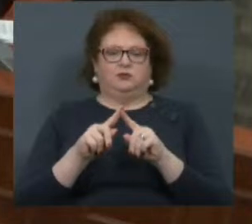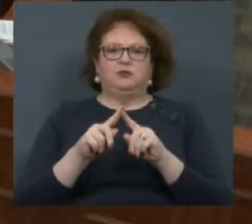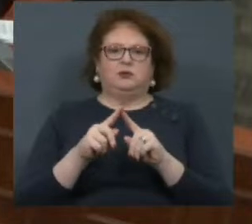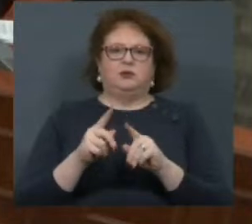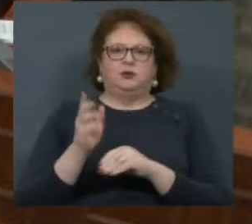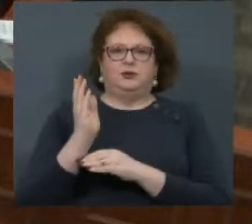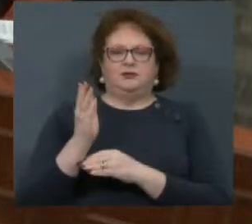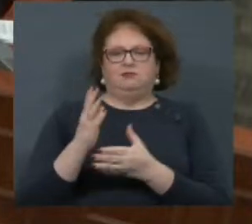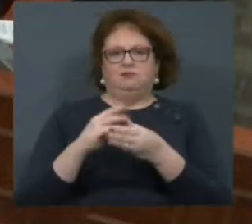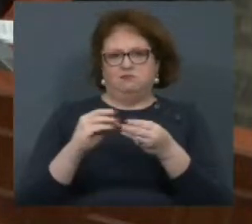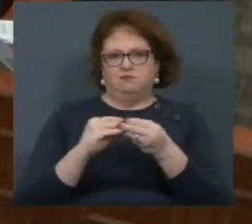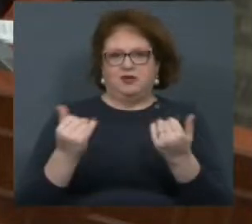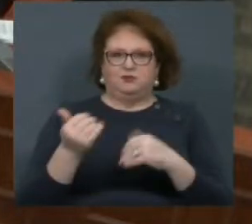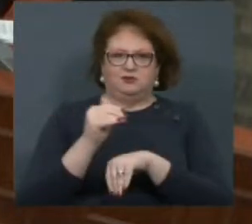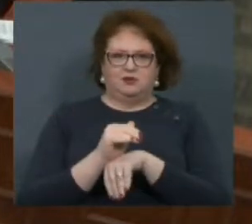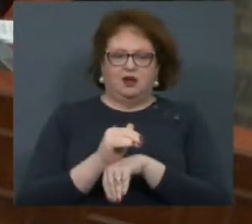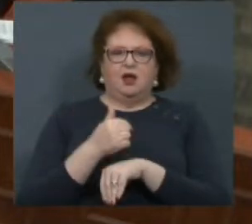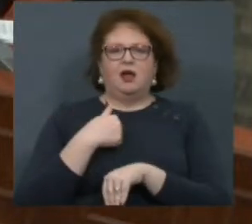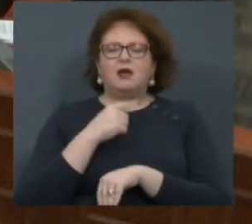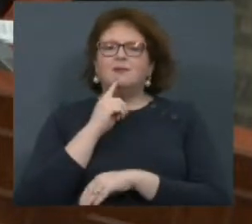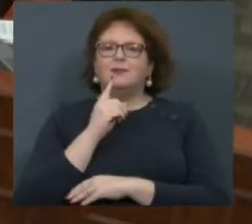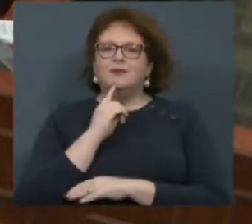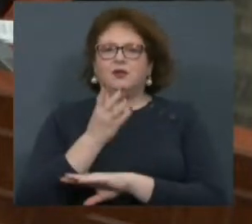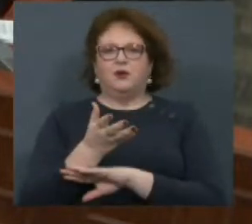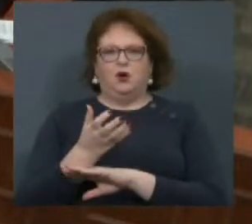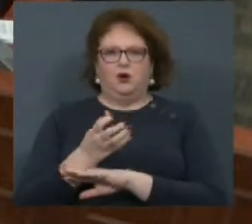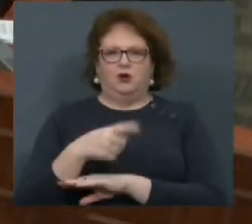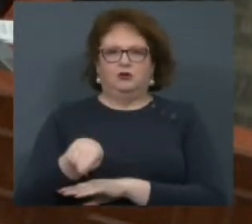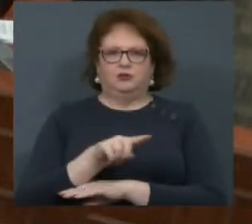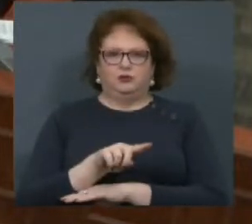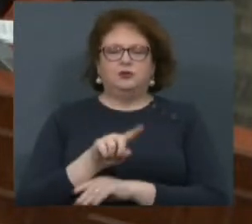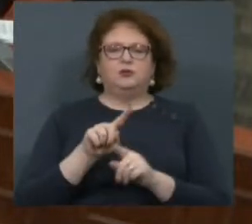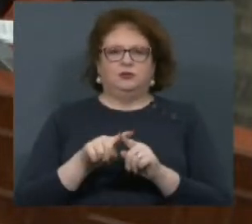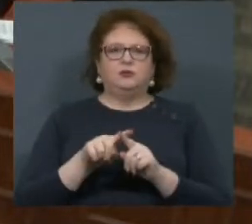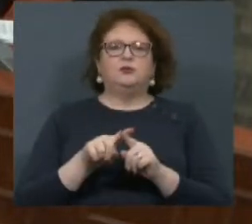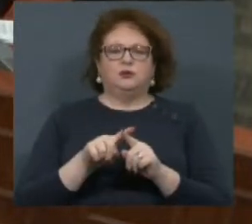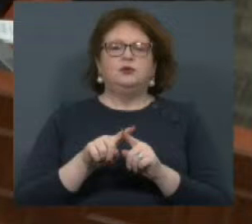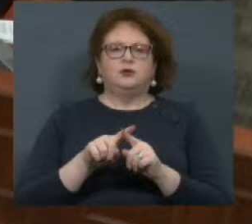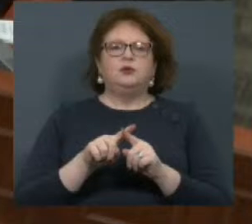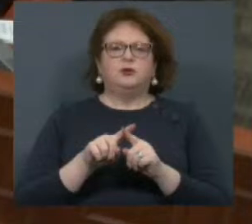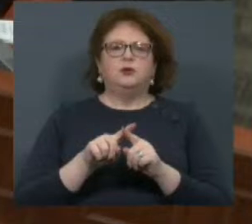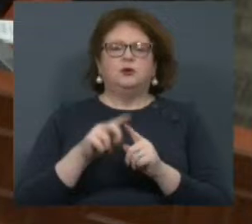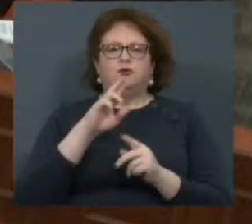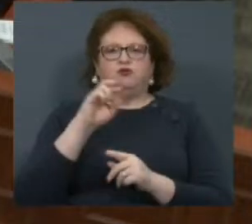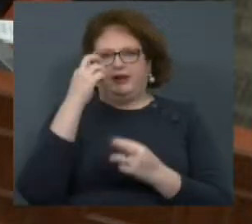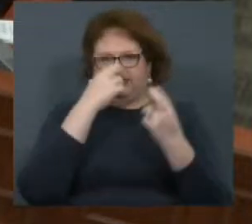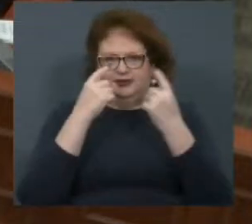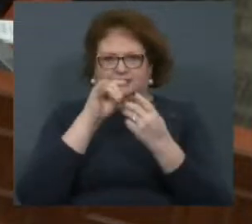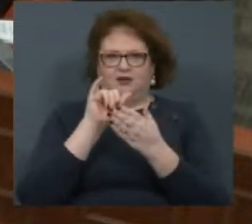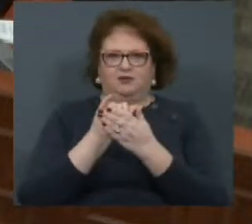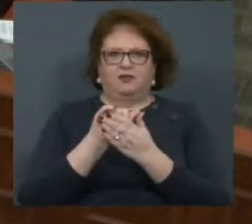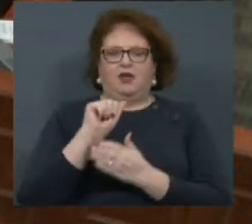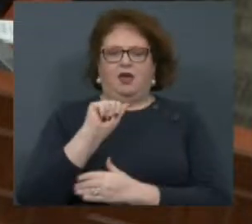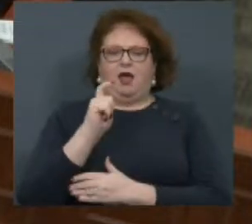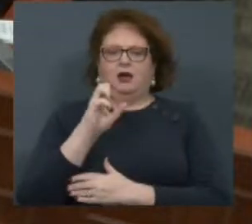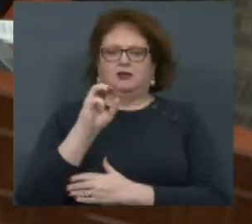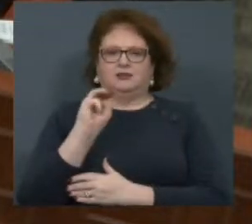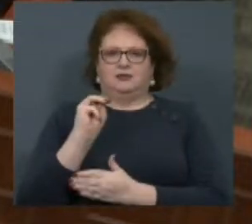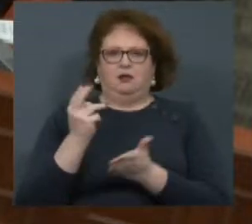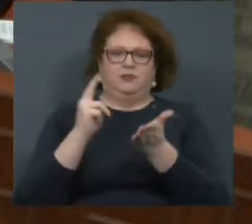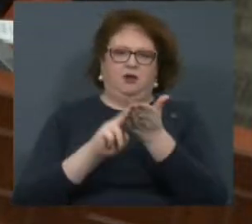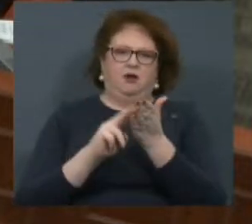public safety, I urge you to reconsider the proposed 5-year contract with Axon Enterprise for the Real-Time Crime Center